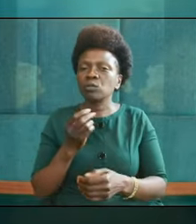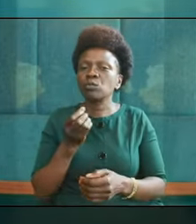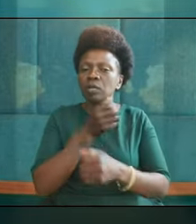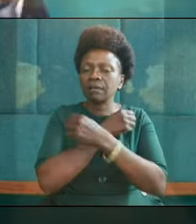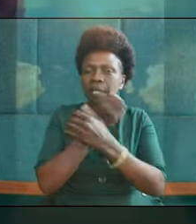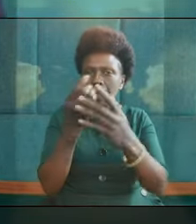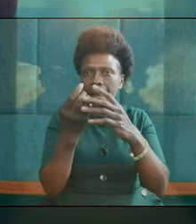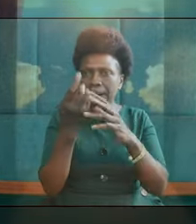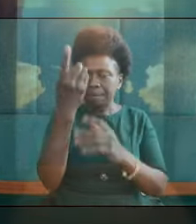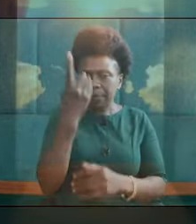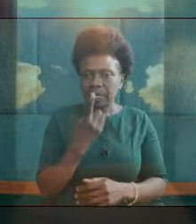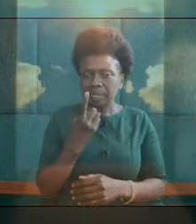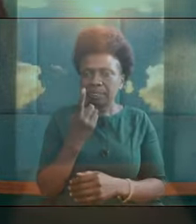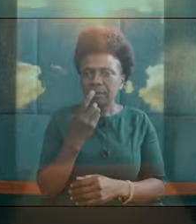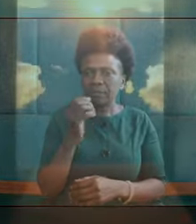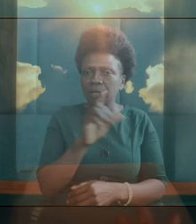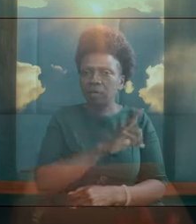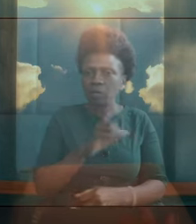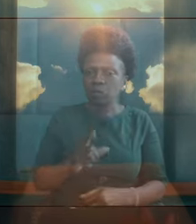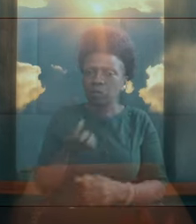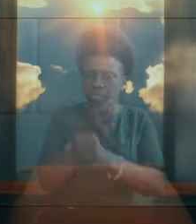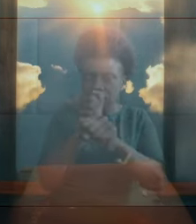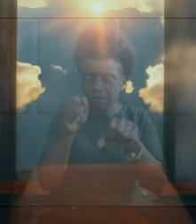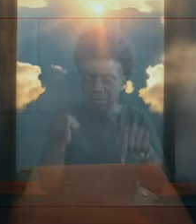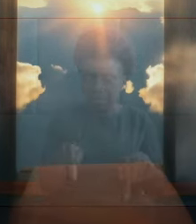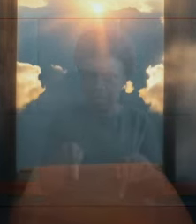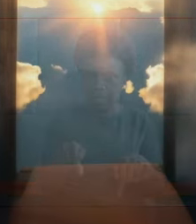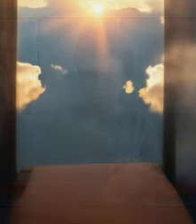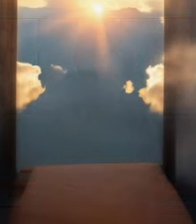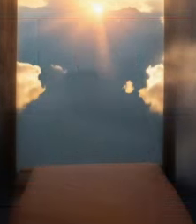Lord will safely be at home. And may God bless us.